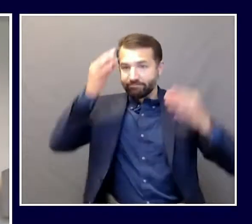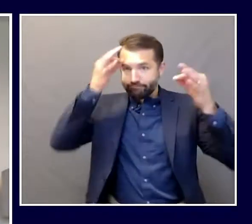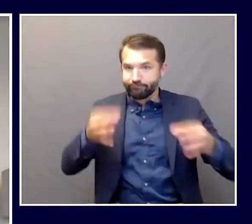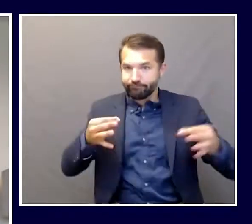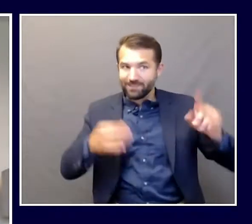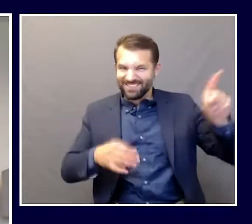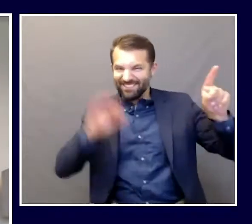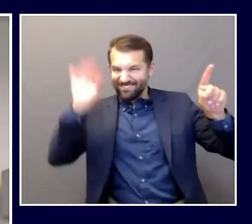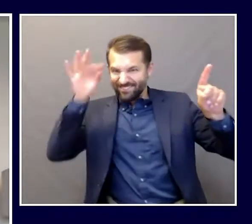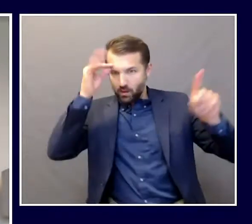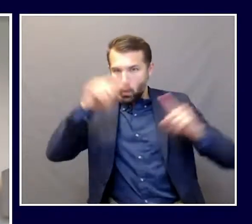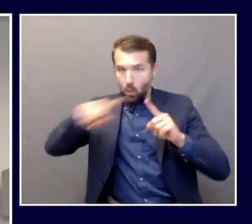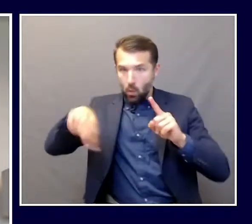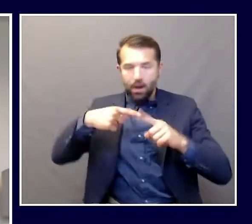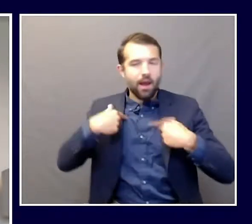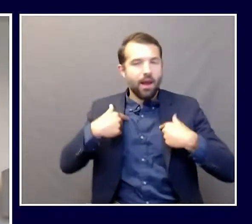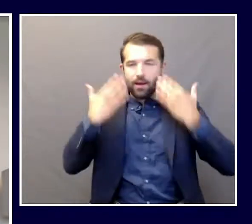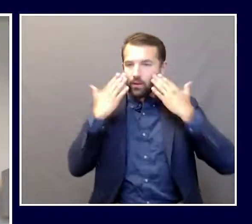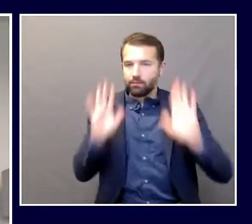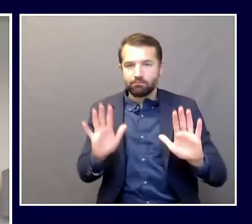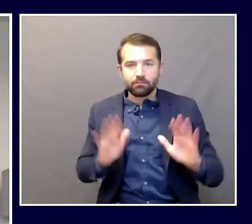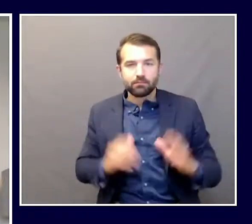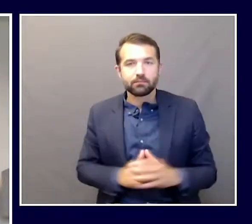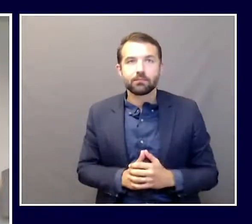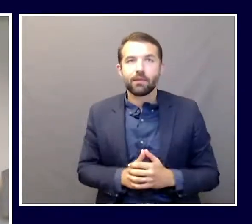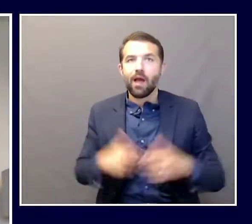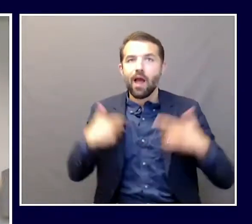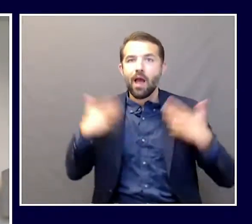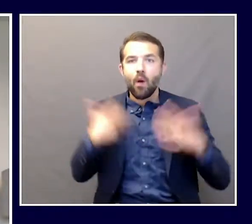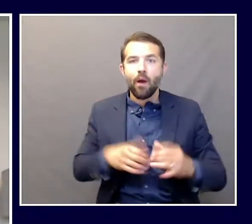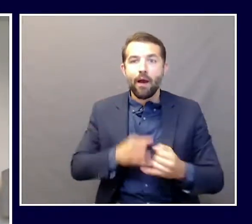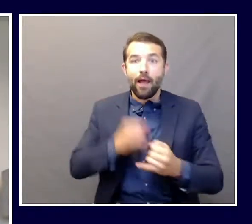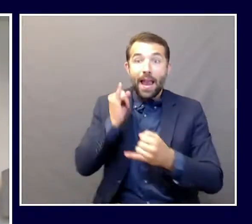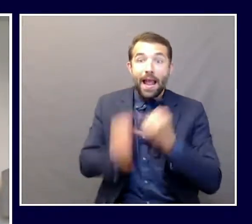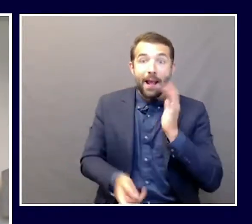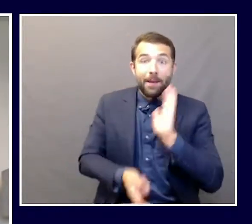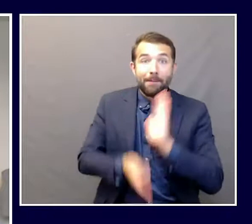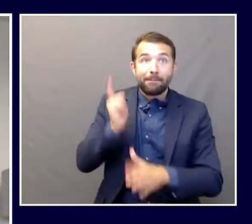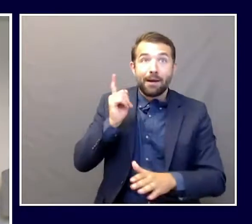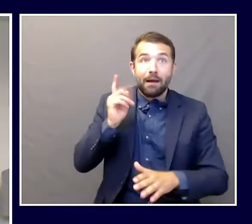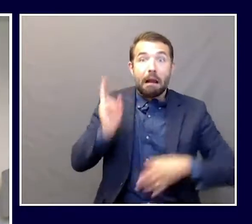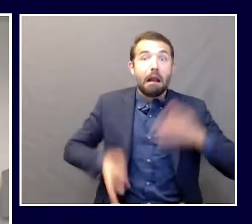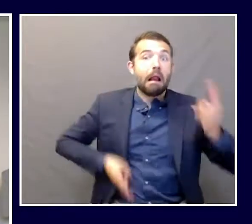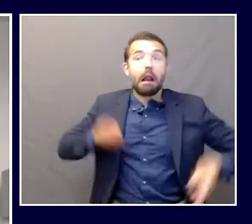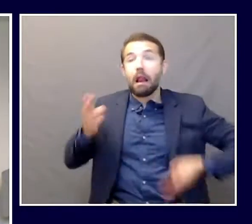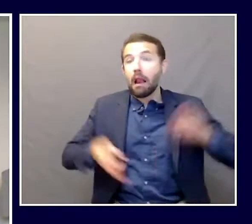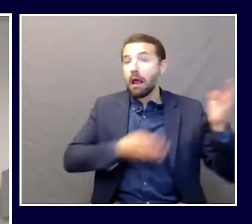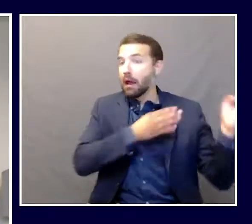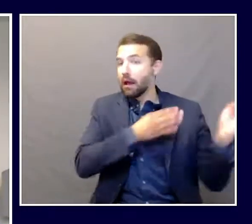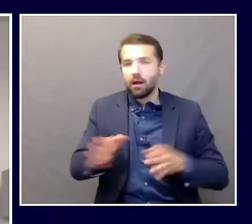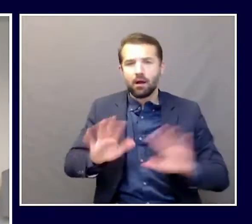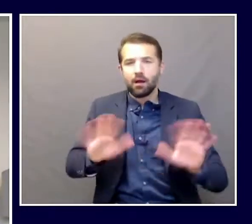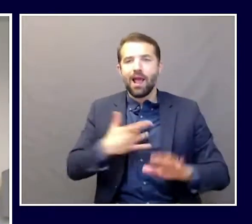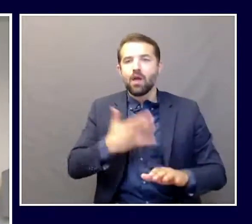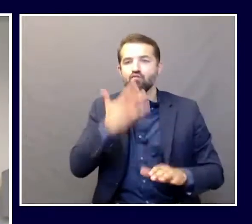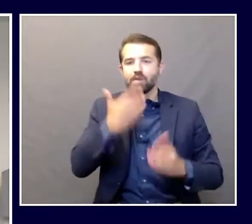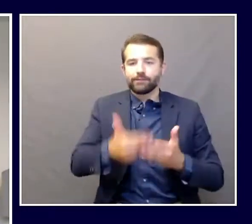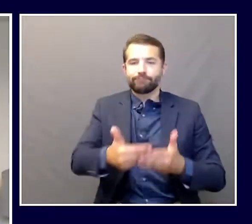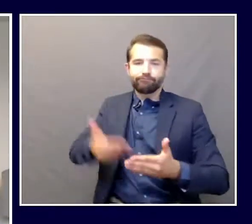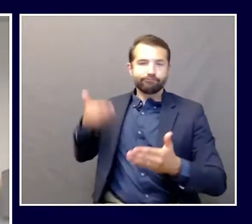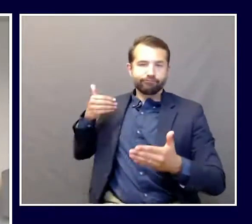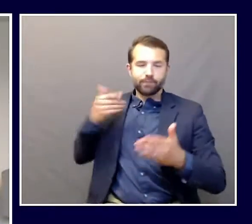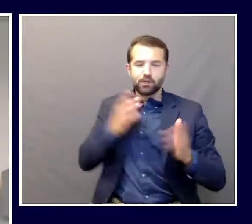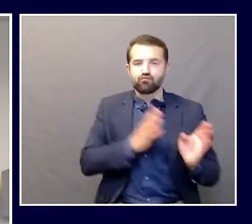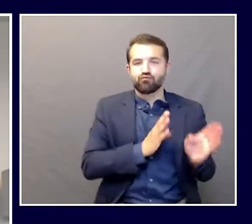until whenever in the late summer and early fall for folks to say, oh, there's going to be boosters, and then have us to be scrambling to